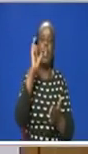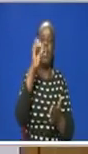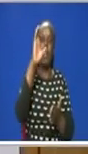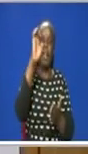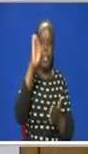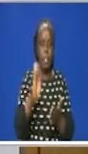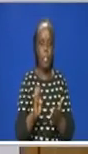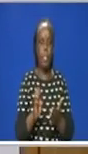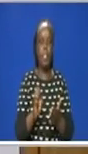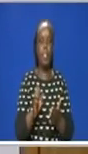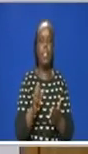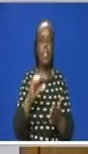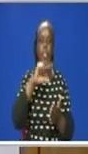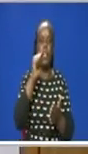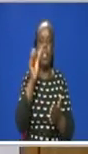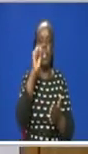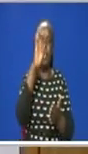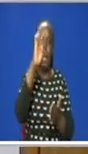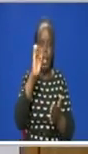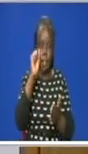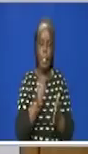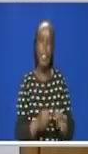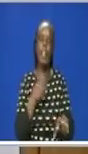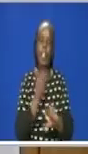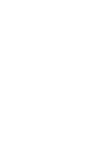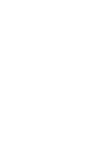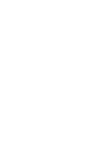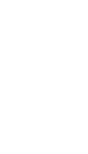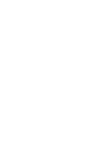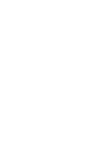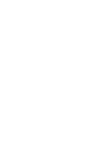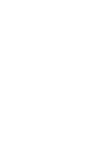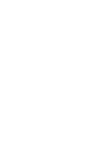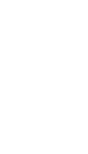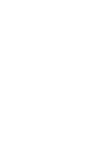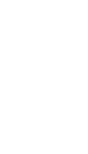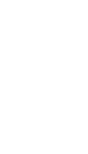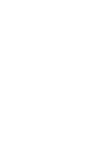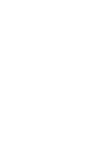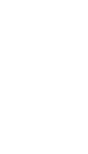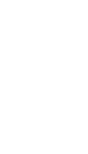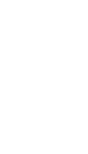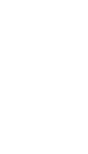ice, frozen gases, and rocks. And rocks. Yes.